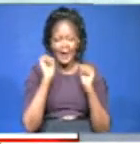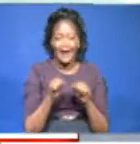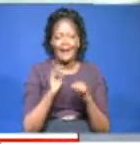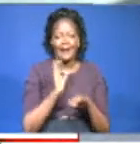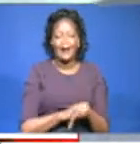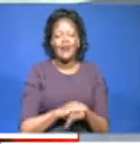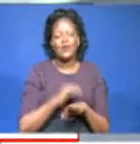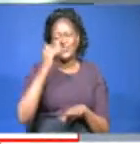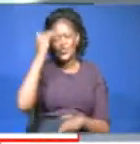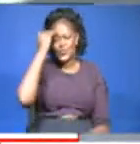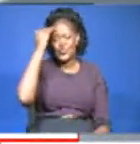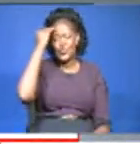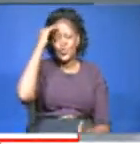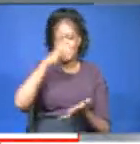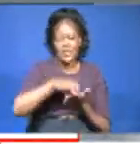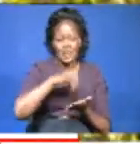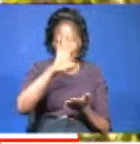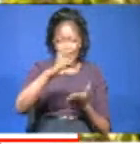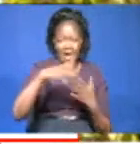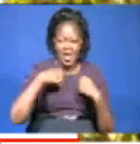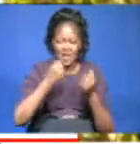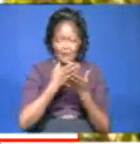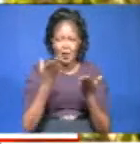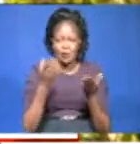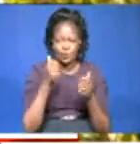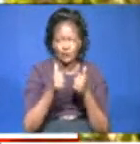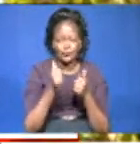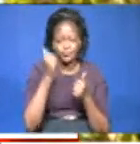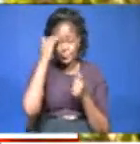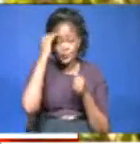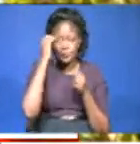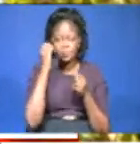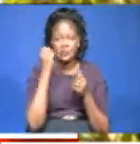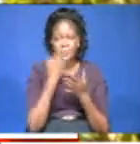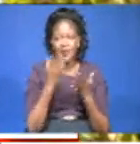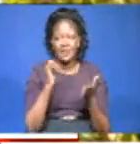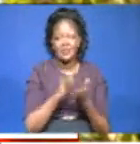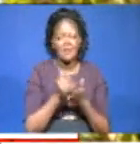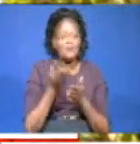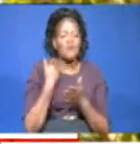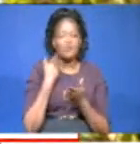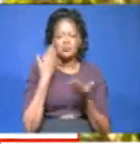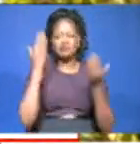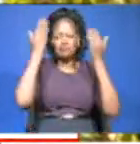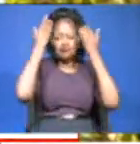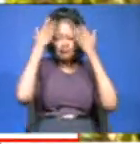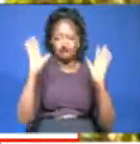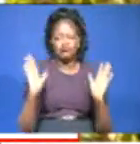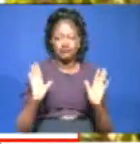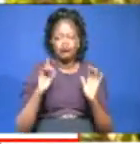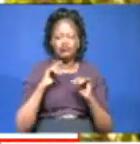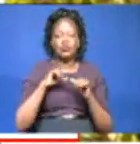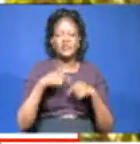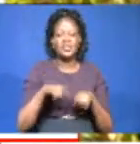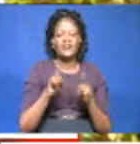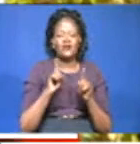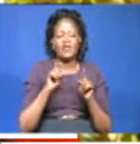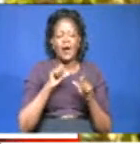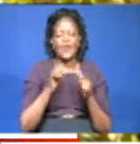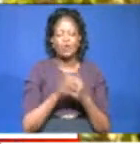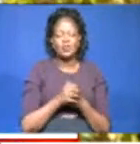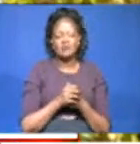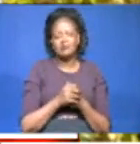know the state of your health. You're able to get to know even some things that you had not discovered about yourself, in terms of